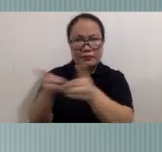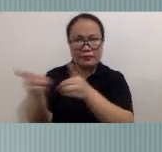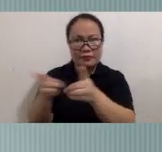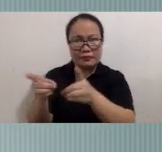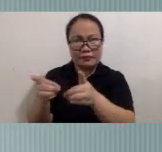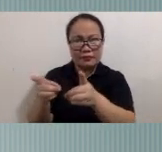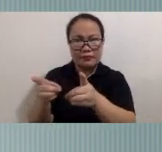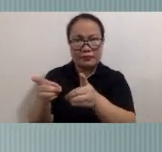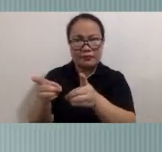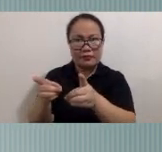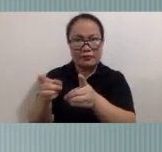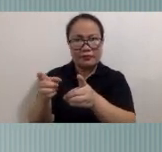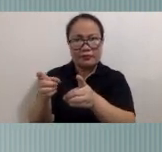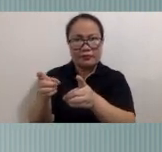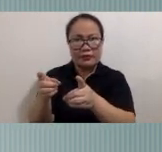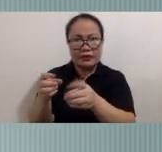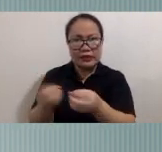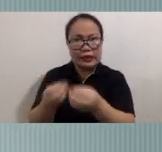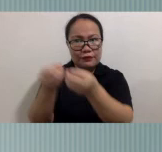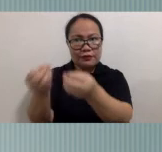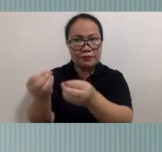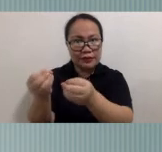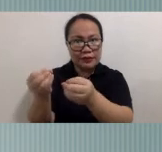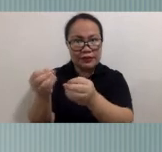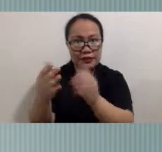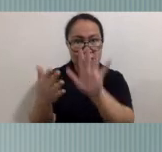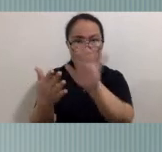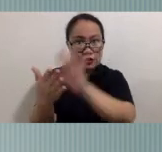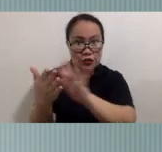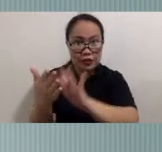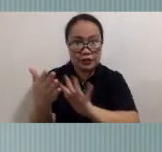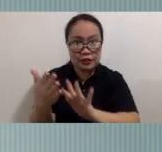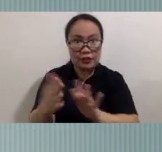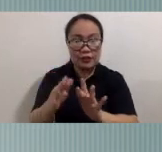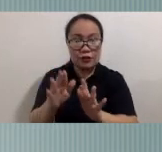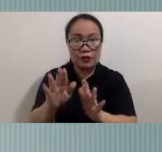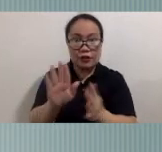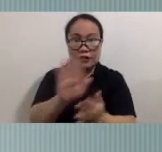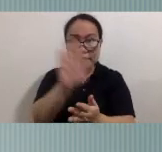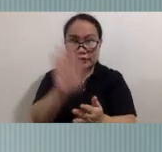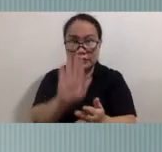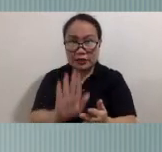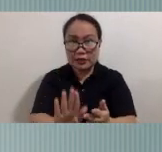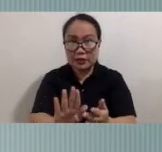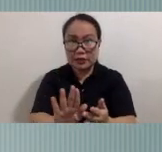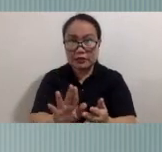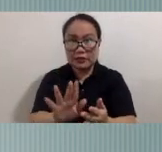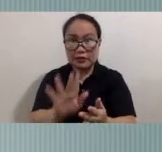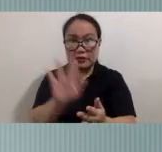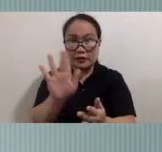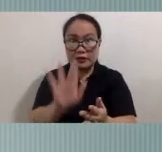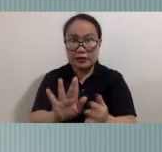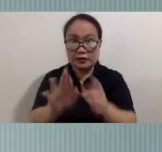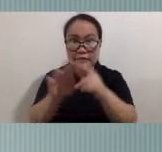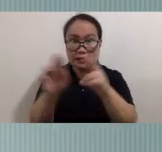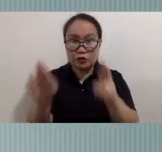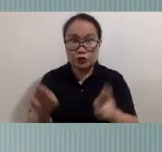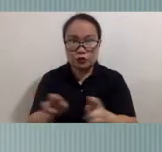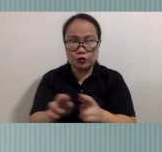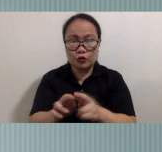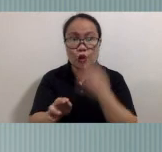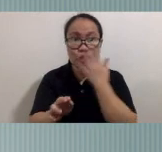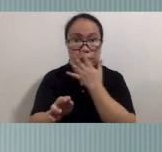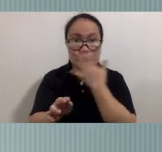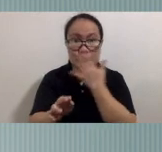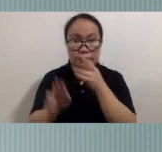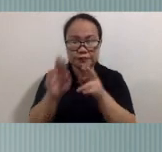the shaded region. So, bago tayo magpunta sa problem solving, dapat alam natin kung paano i-describe itong mga shaded region